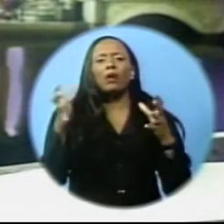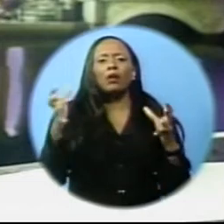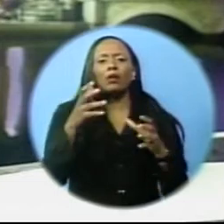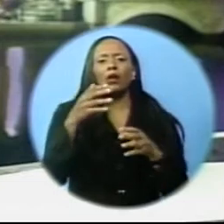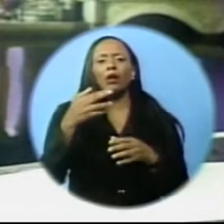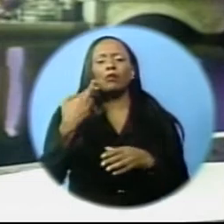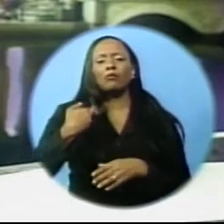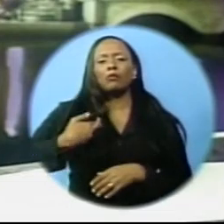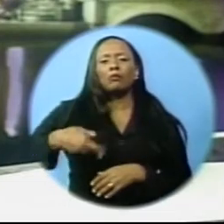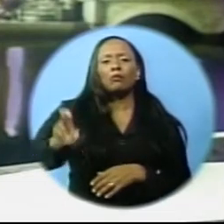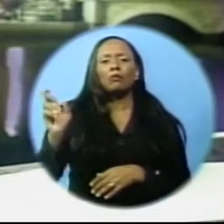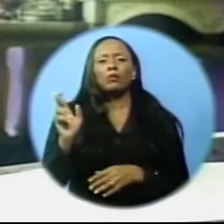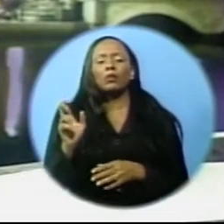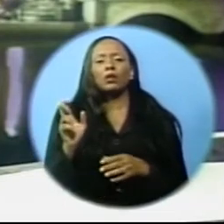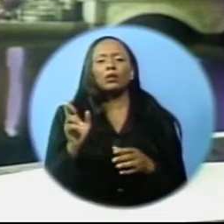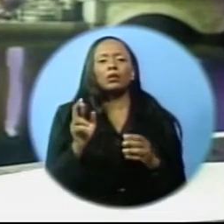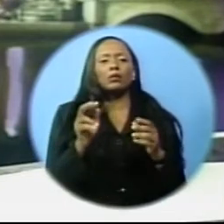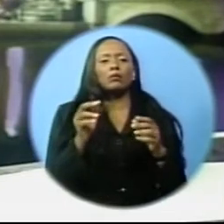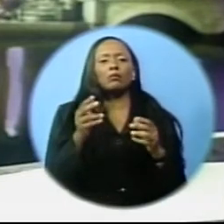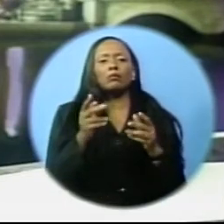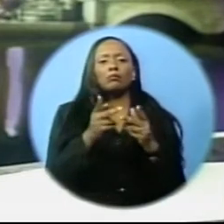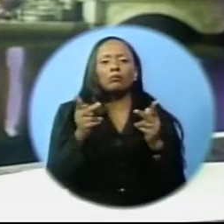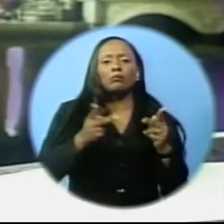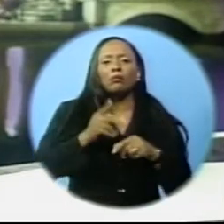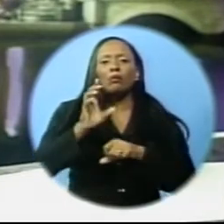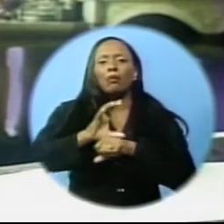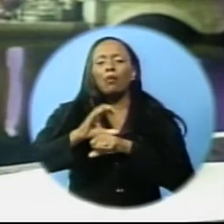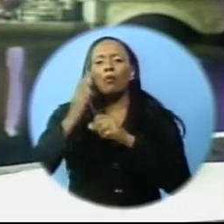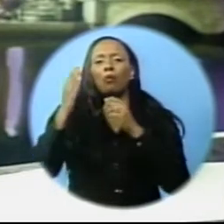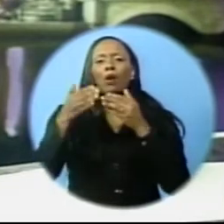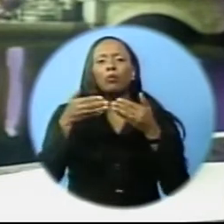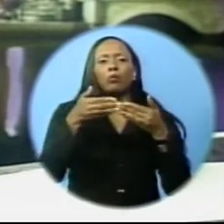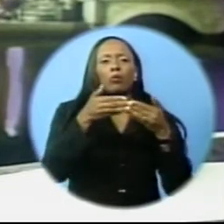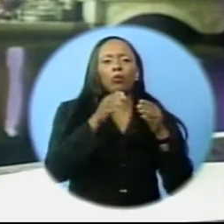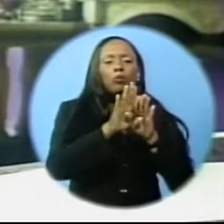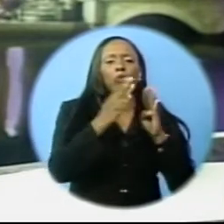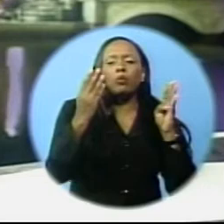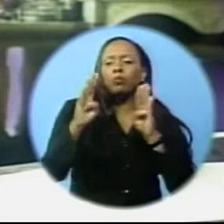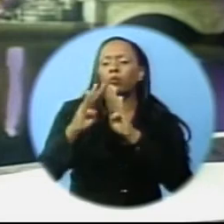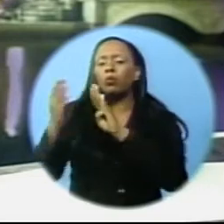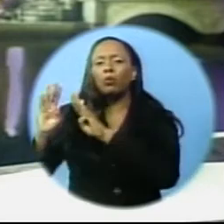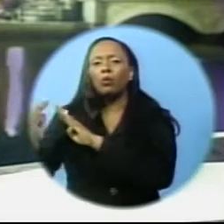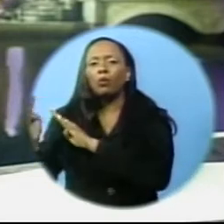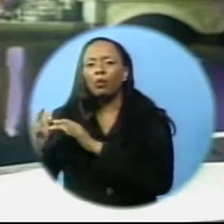their doors throughout the day for people to pray. He says the 50th anniversary